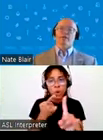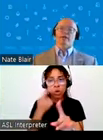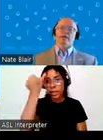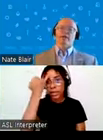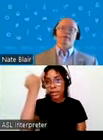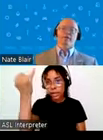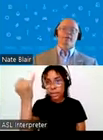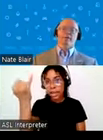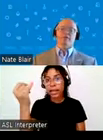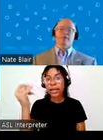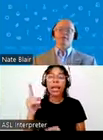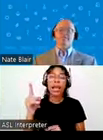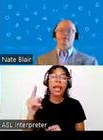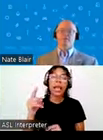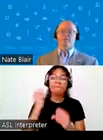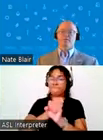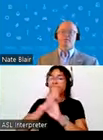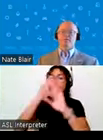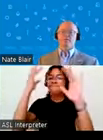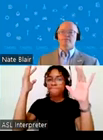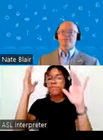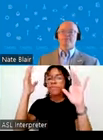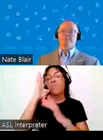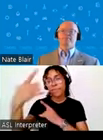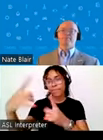the future reality of the electric loads. Next slide, please.